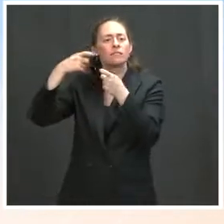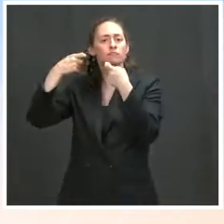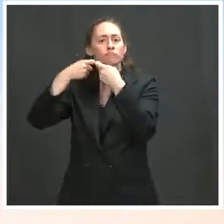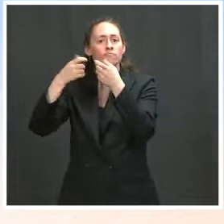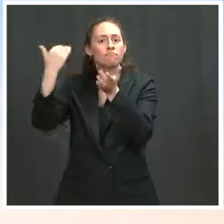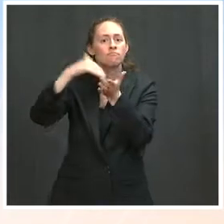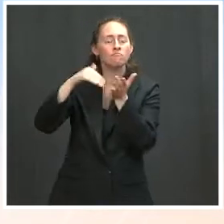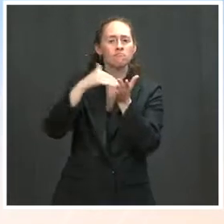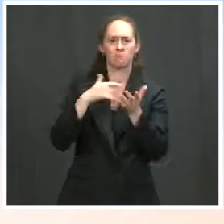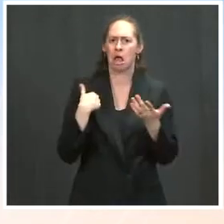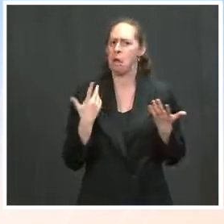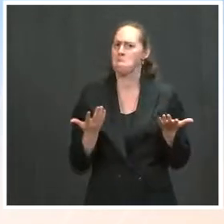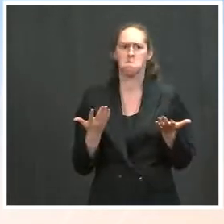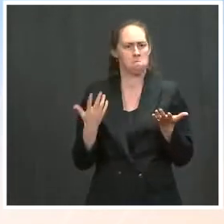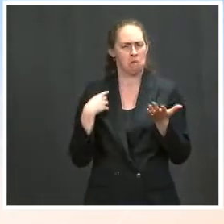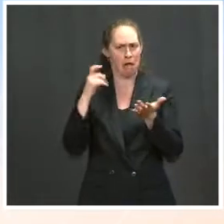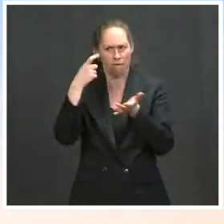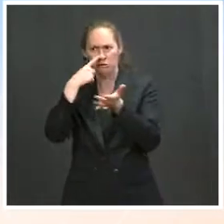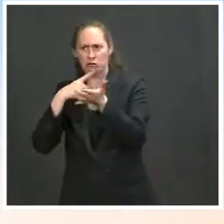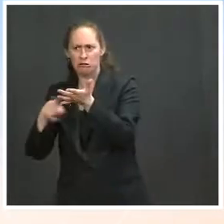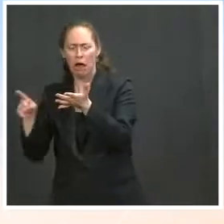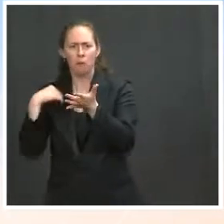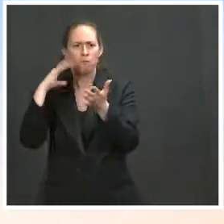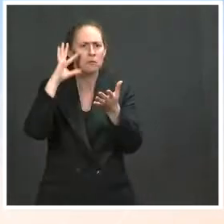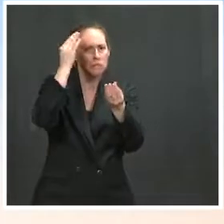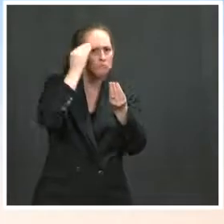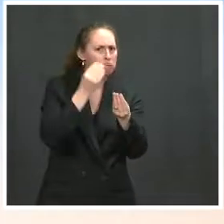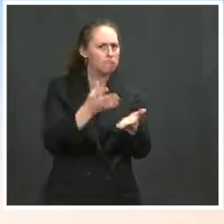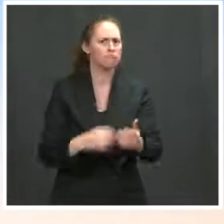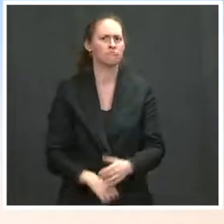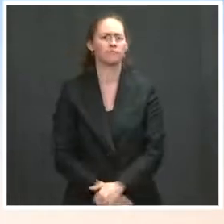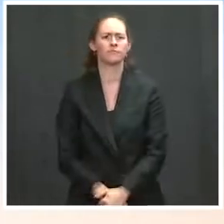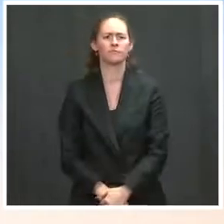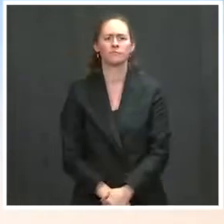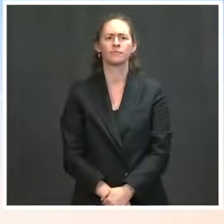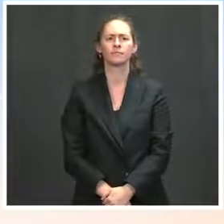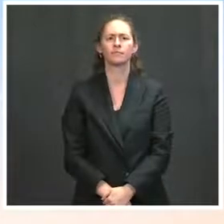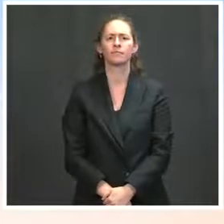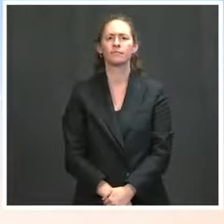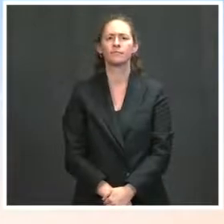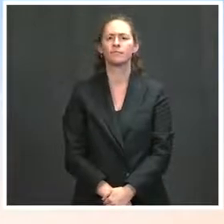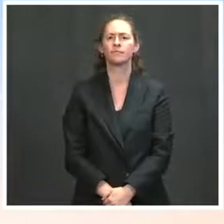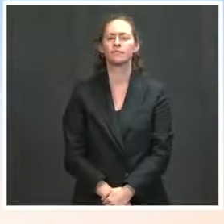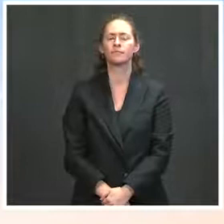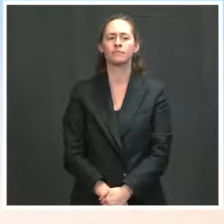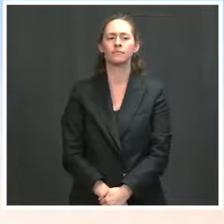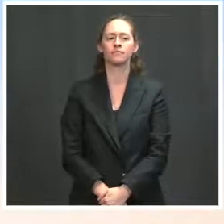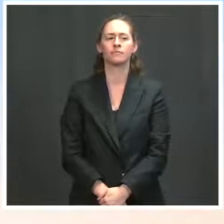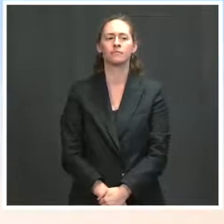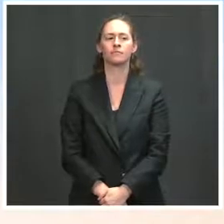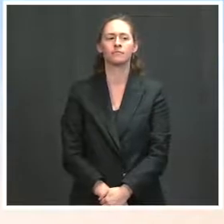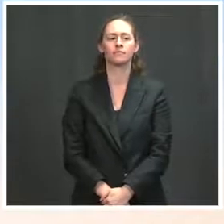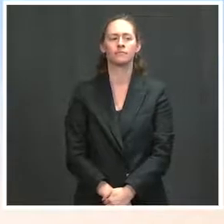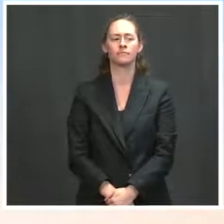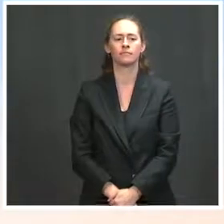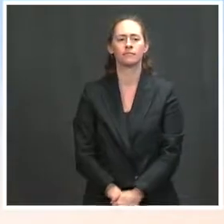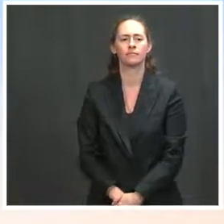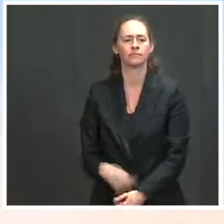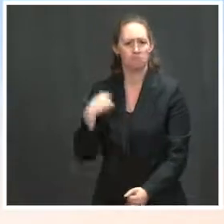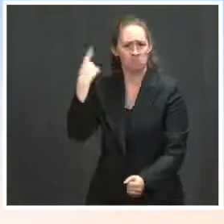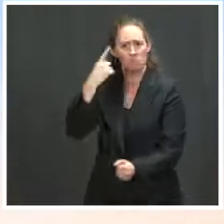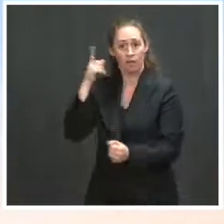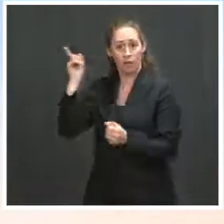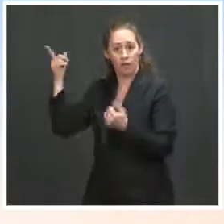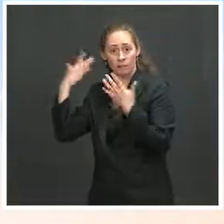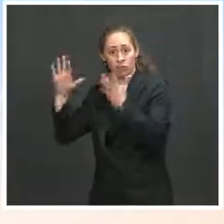that specific letter. And then just on a separate issue, the president spoke with Egypt's President